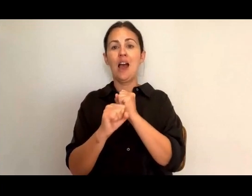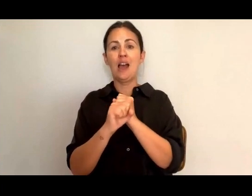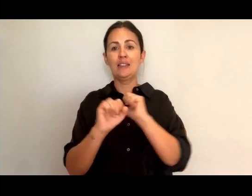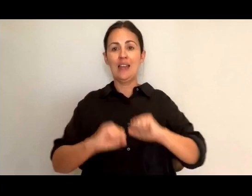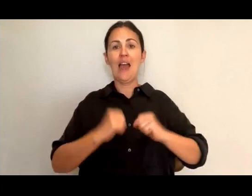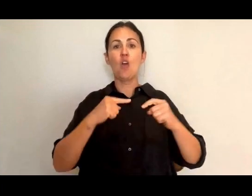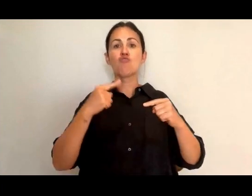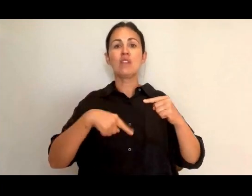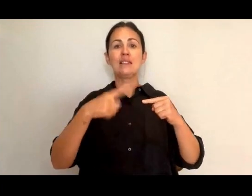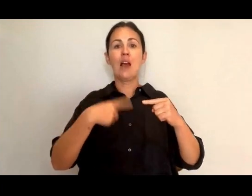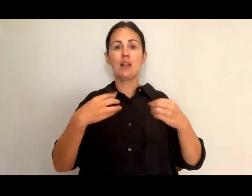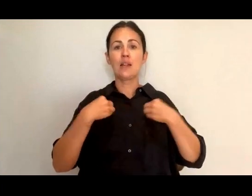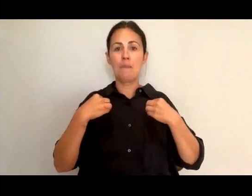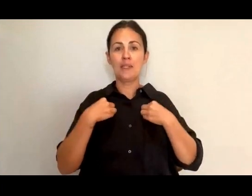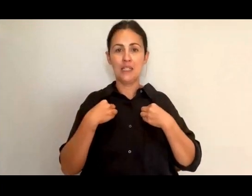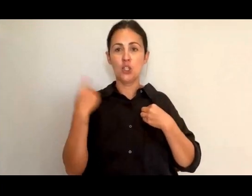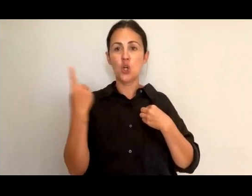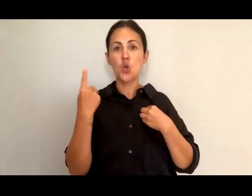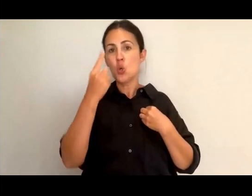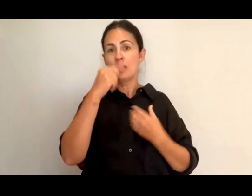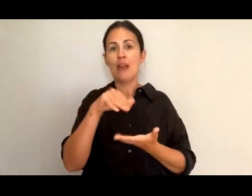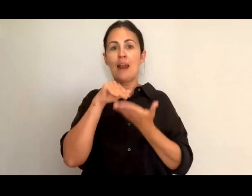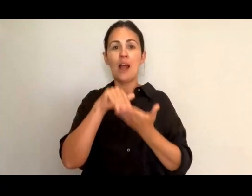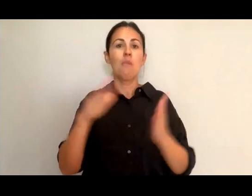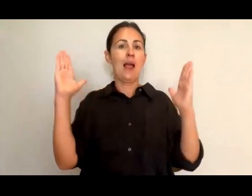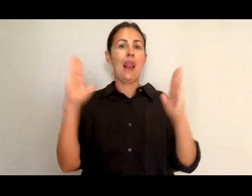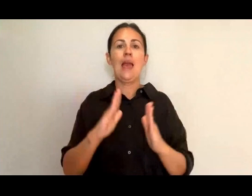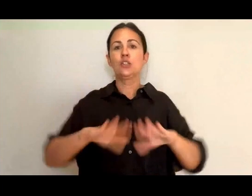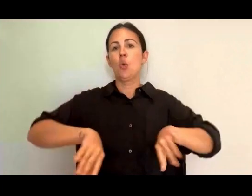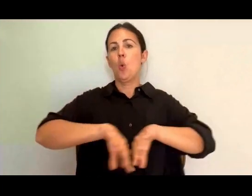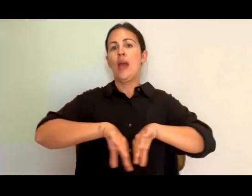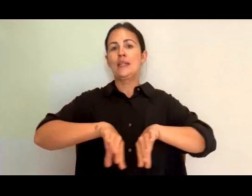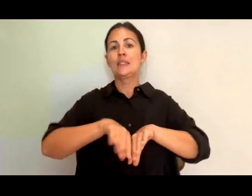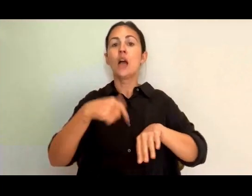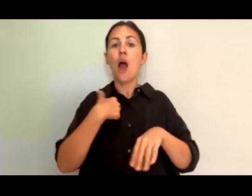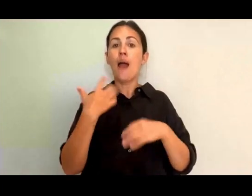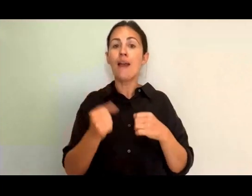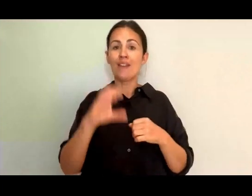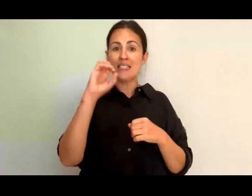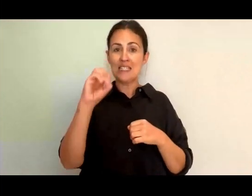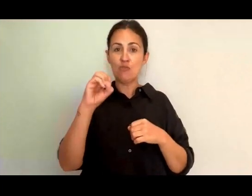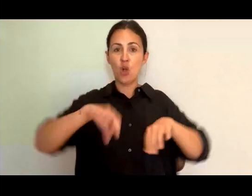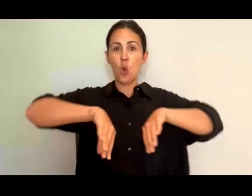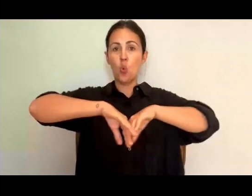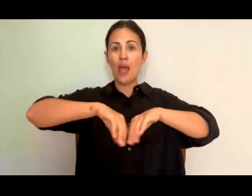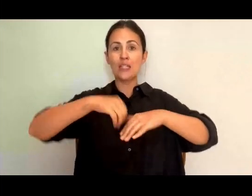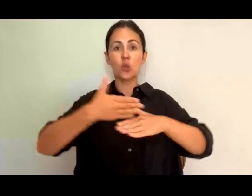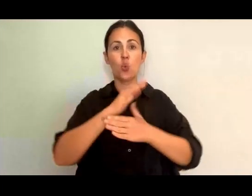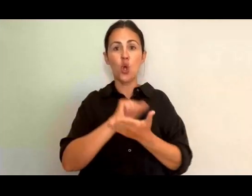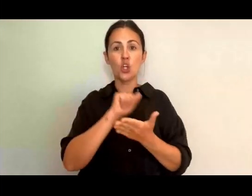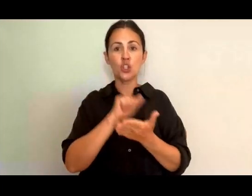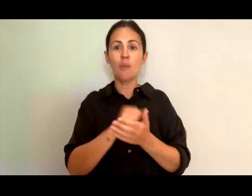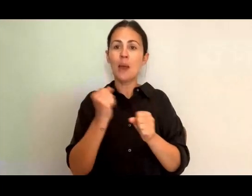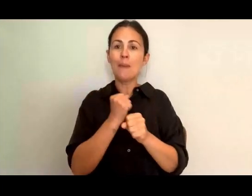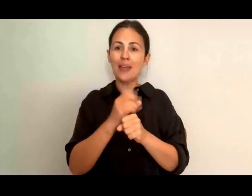can help with the waste streams that we're involved in. So I ran a zero waste workshop creating recycled textiles animals with the students at Kajigong